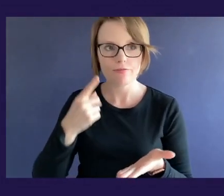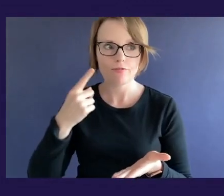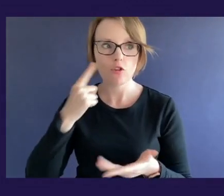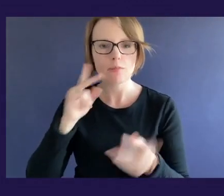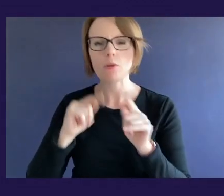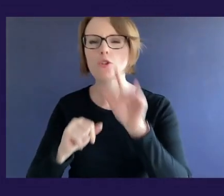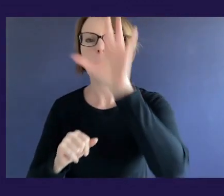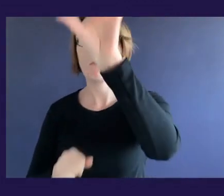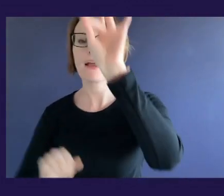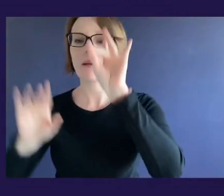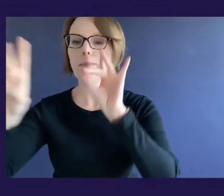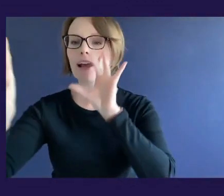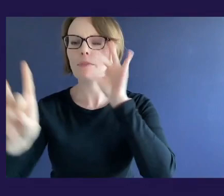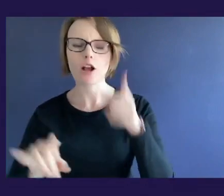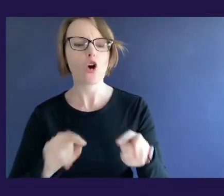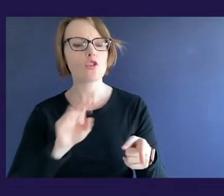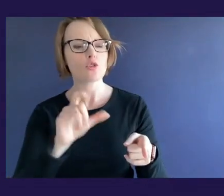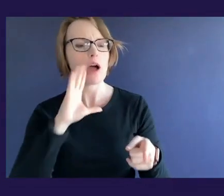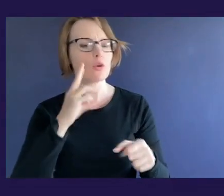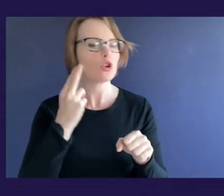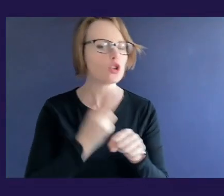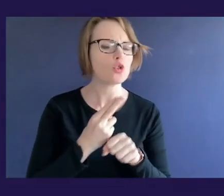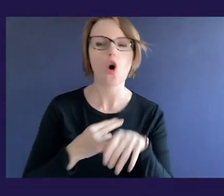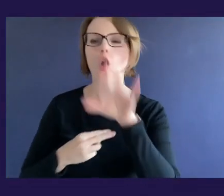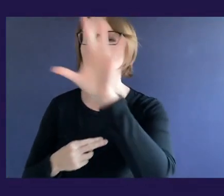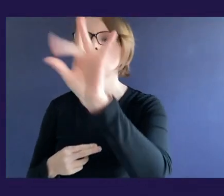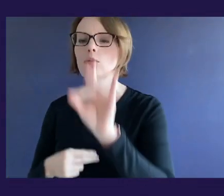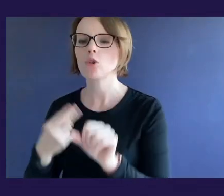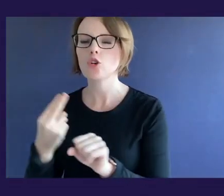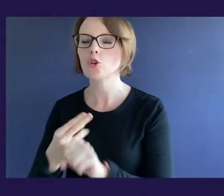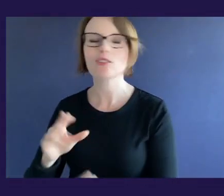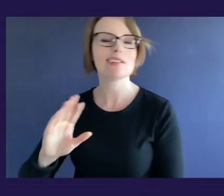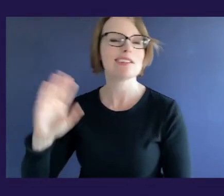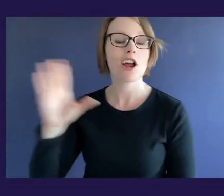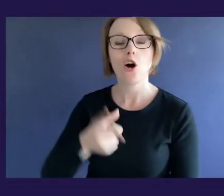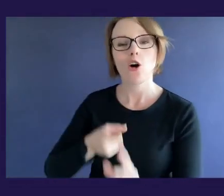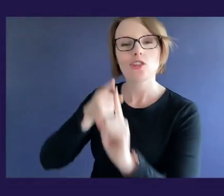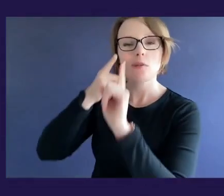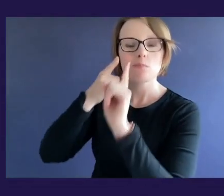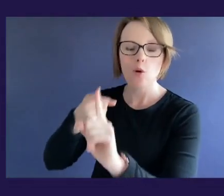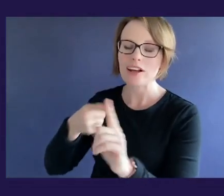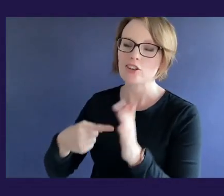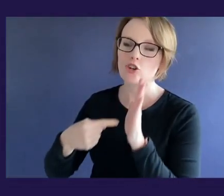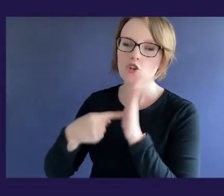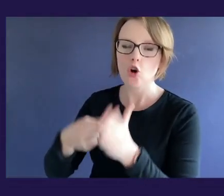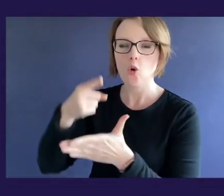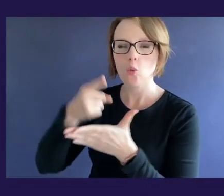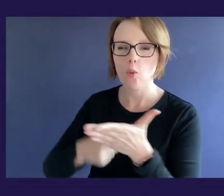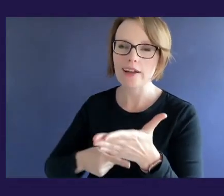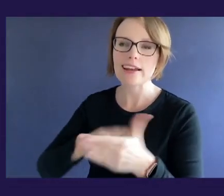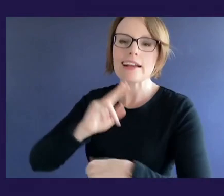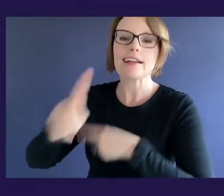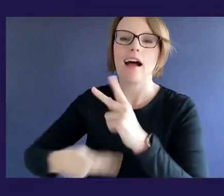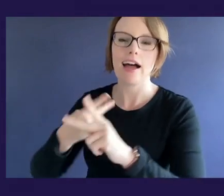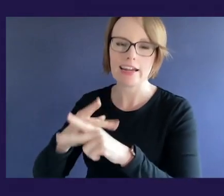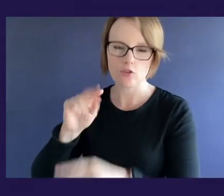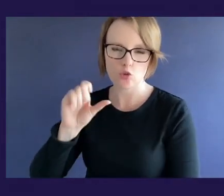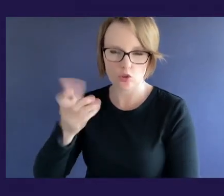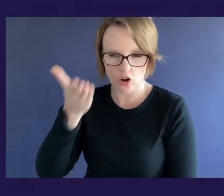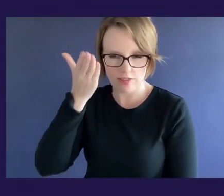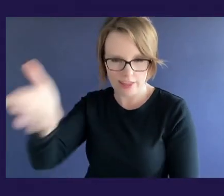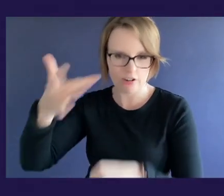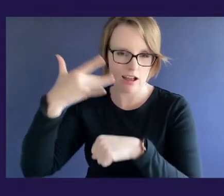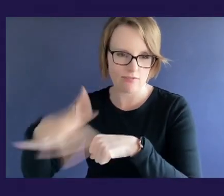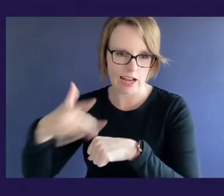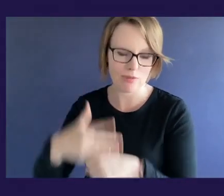see the examples of the types of tools, because we know such a database would be out of date as soon as it was published, but to see the examples so that